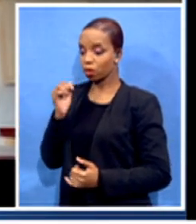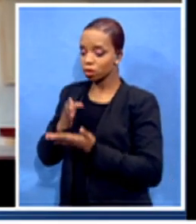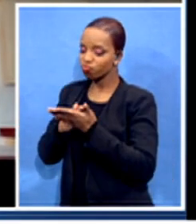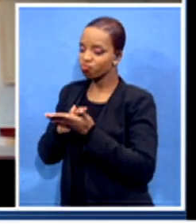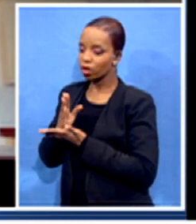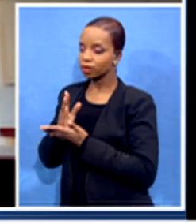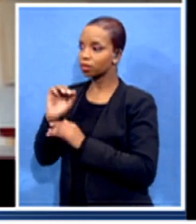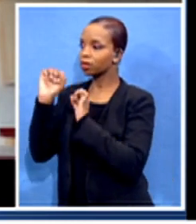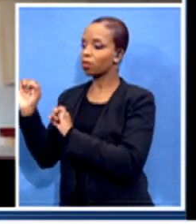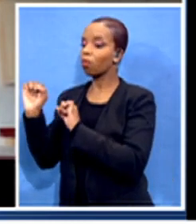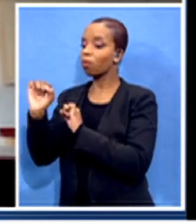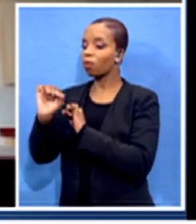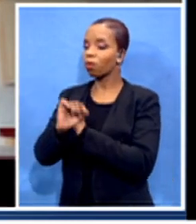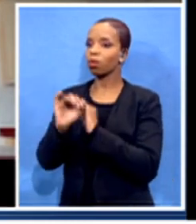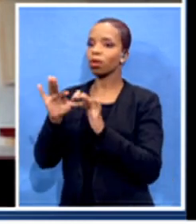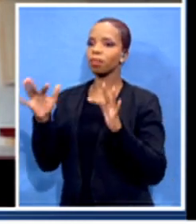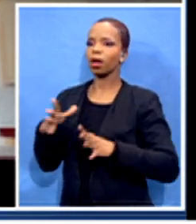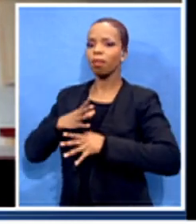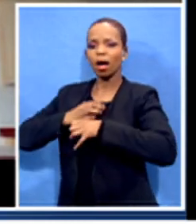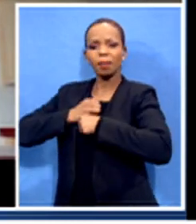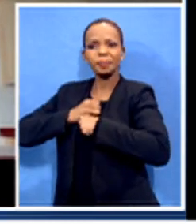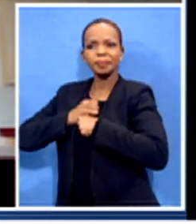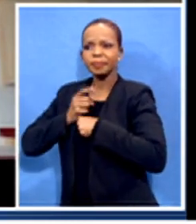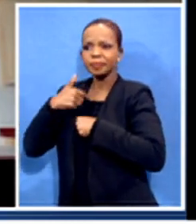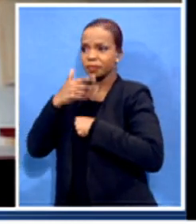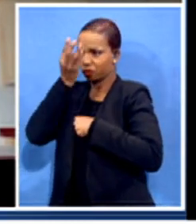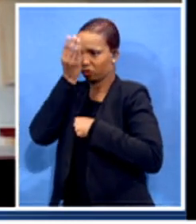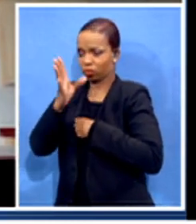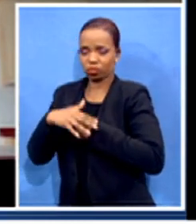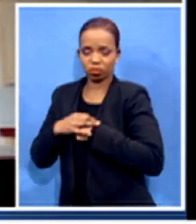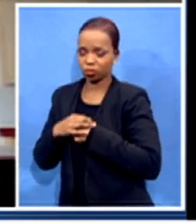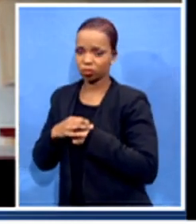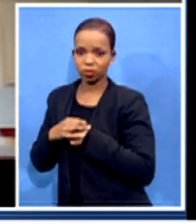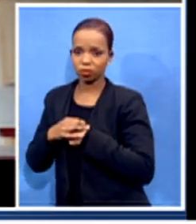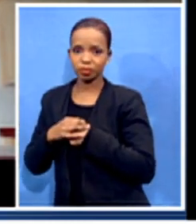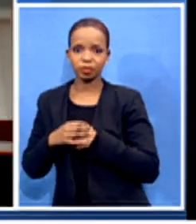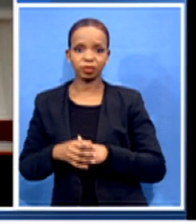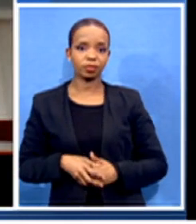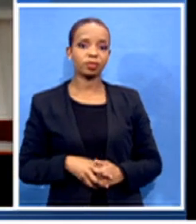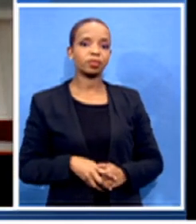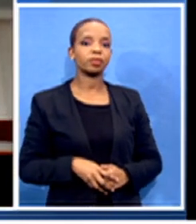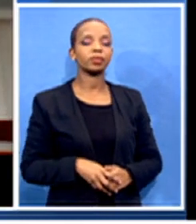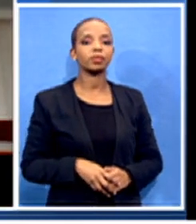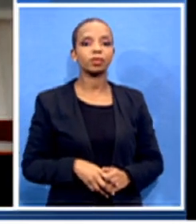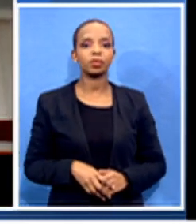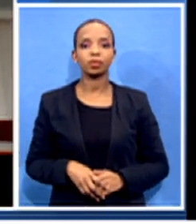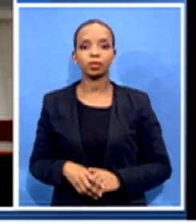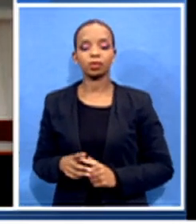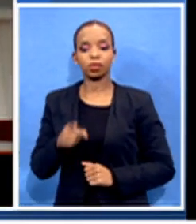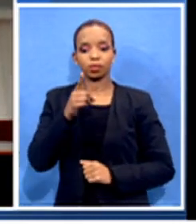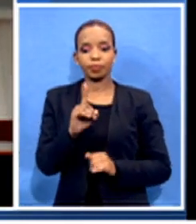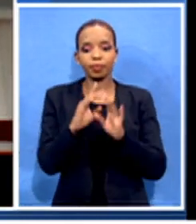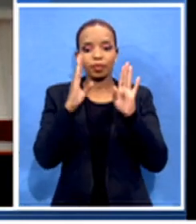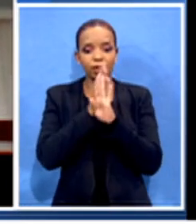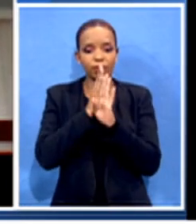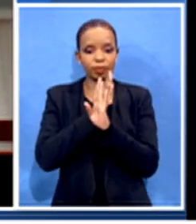right of, of keeping their status private? Well, the privacy is absolutely